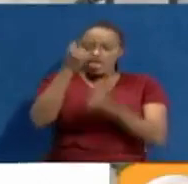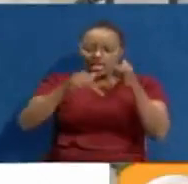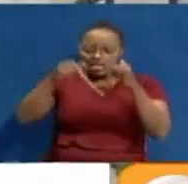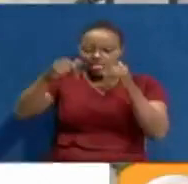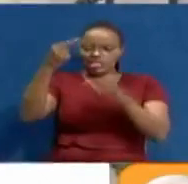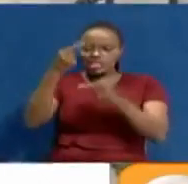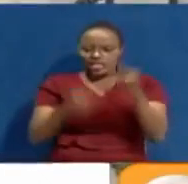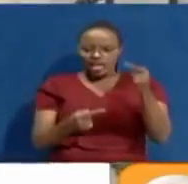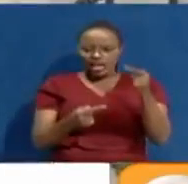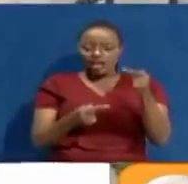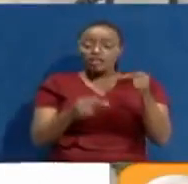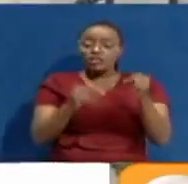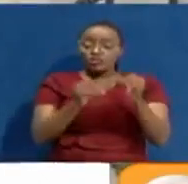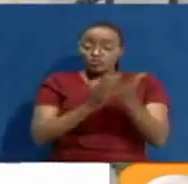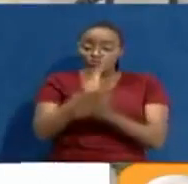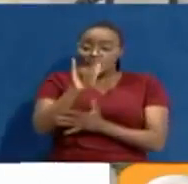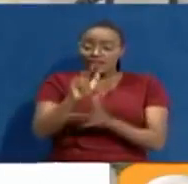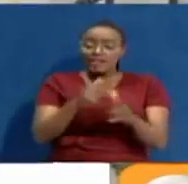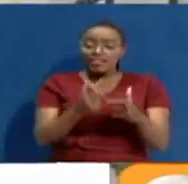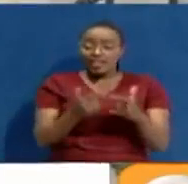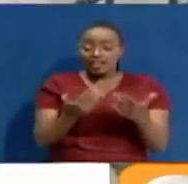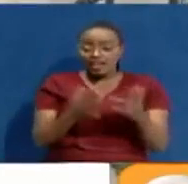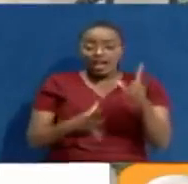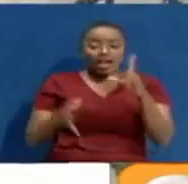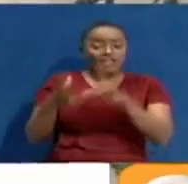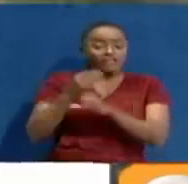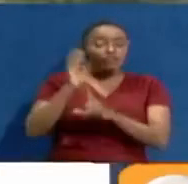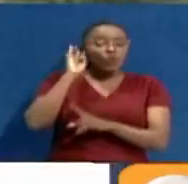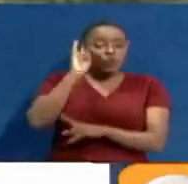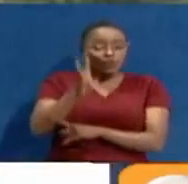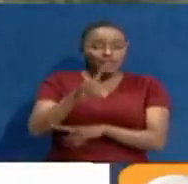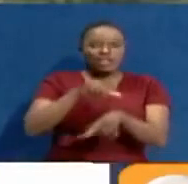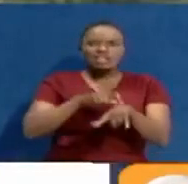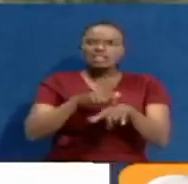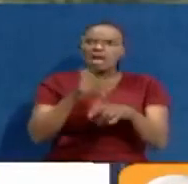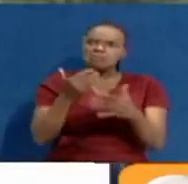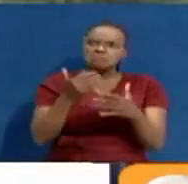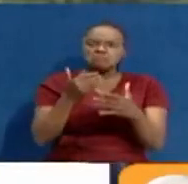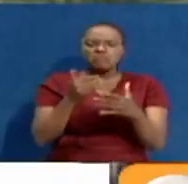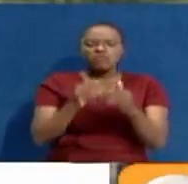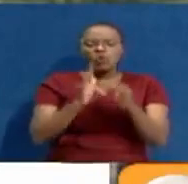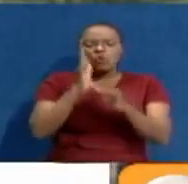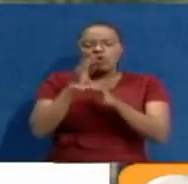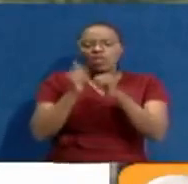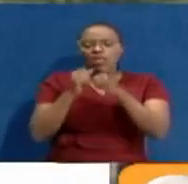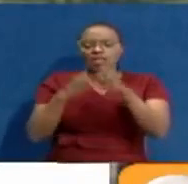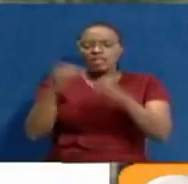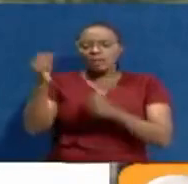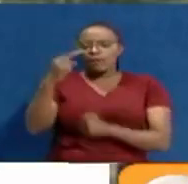year. And with that, it will have been achieved within a period of just over 18 months.